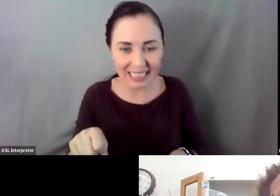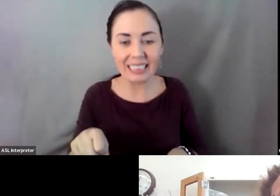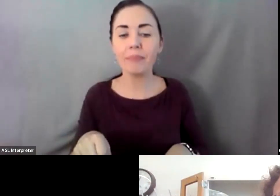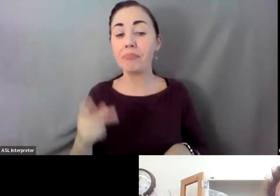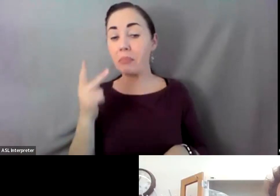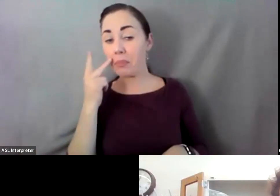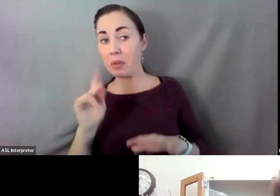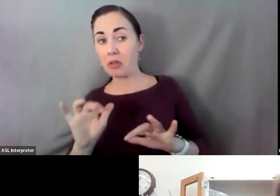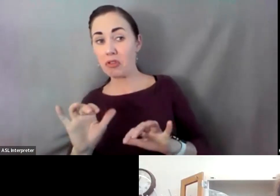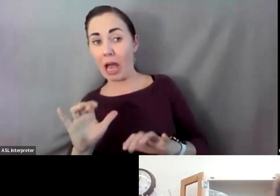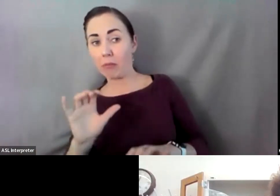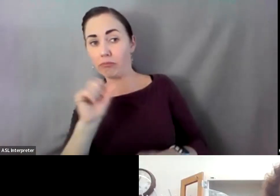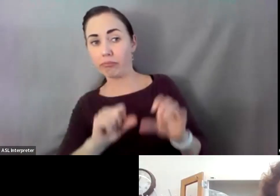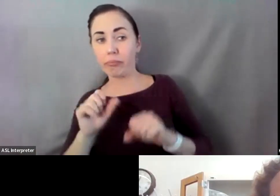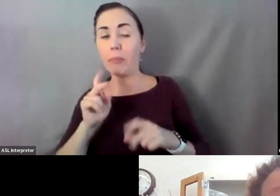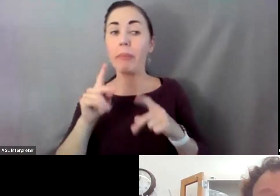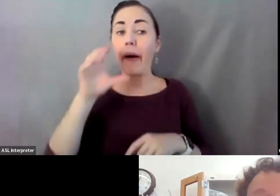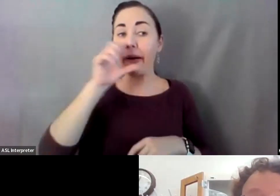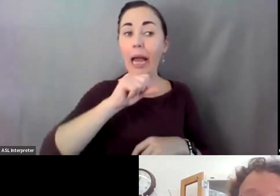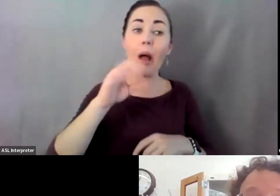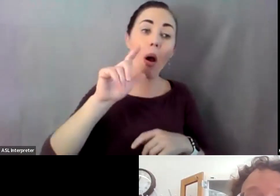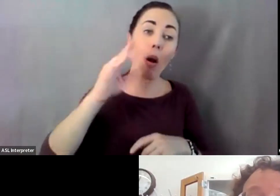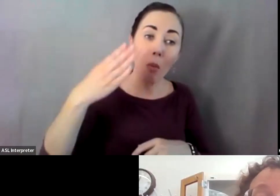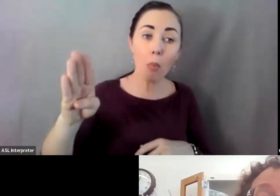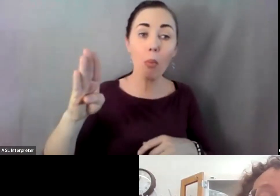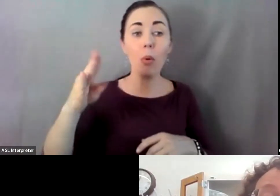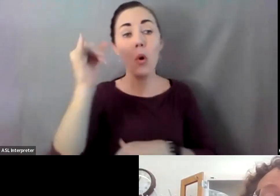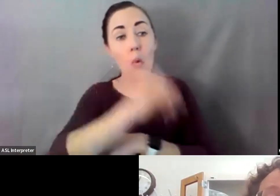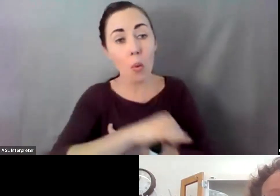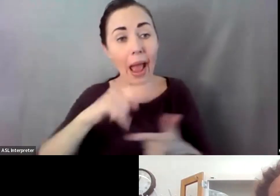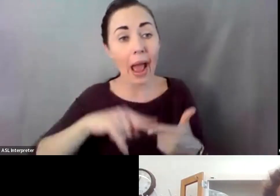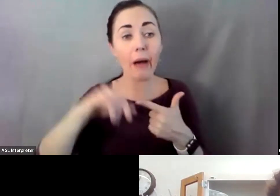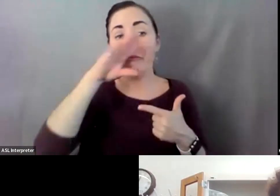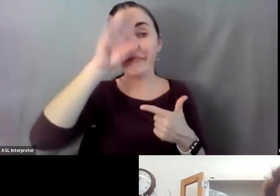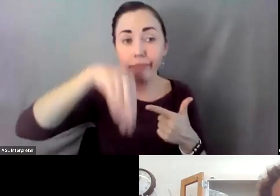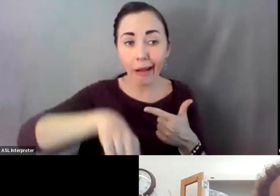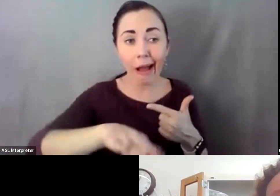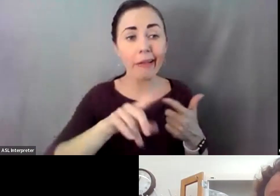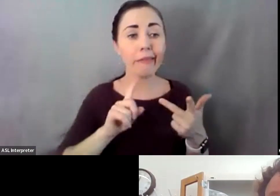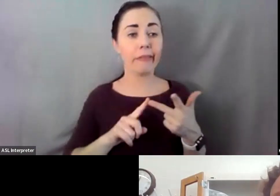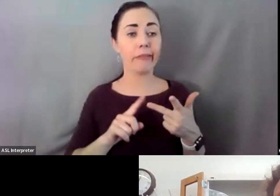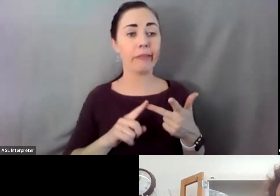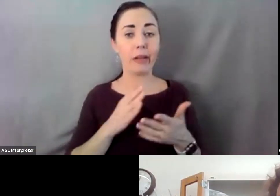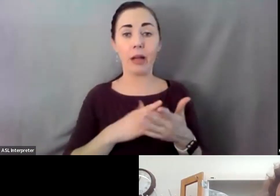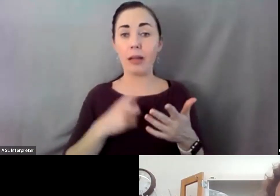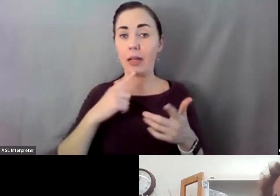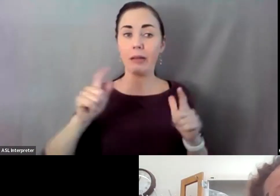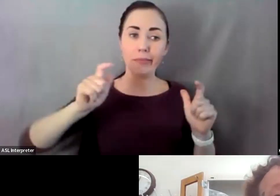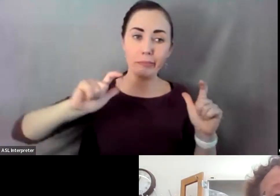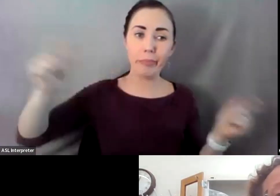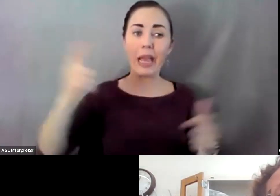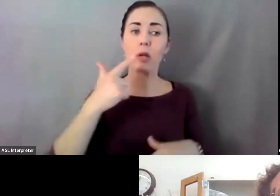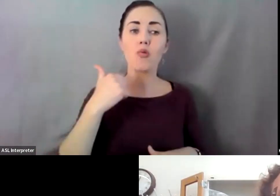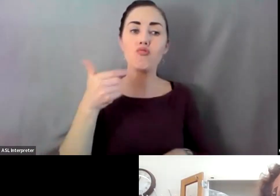see somebody thought there was a blue whale. Somebody thought an elephant. Some people have suggested a giant redwood